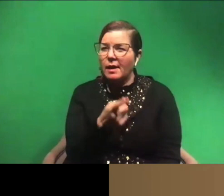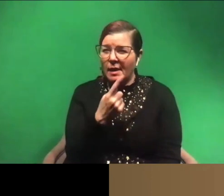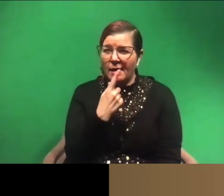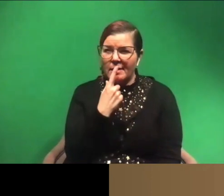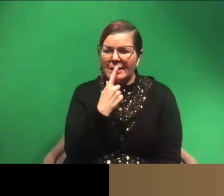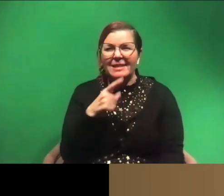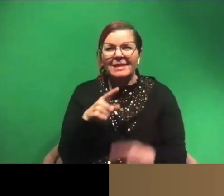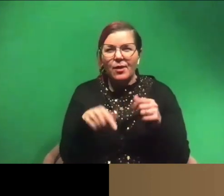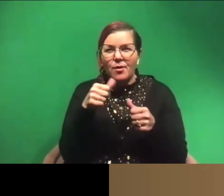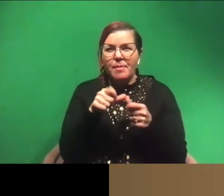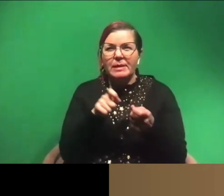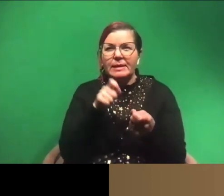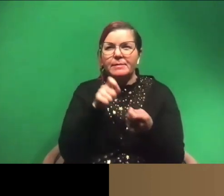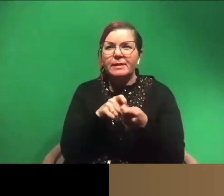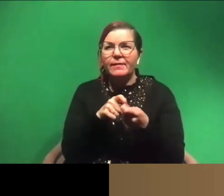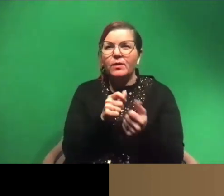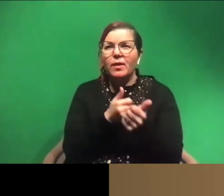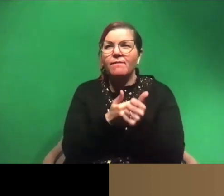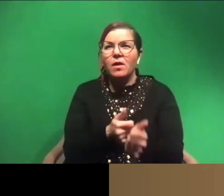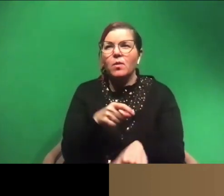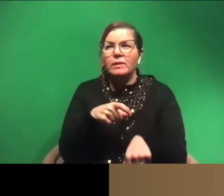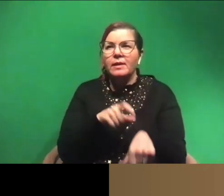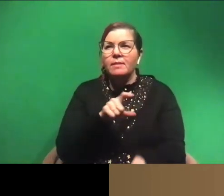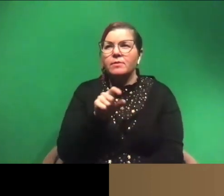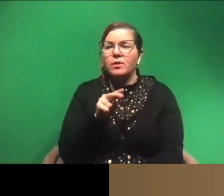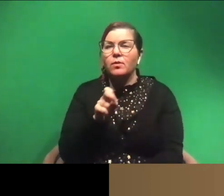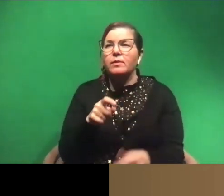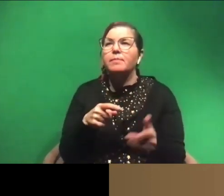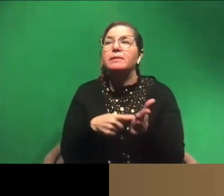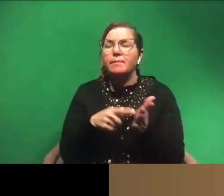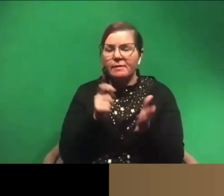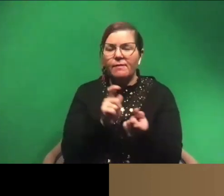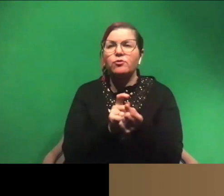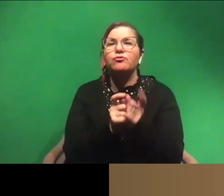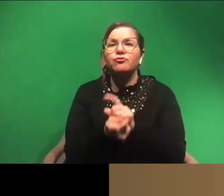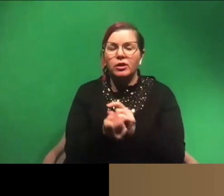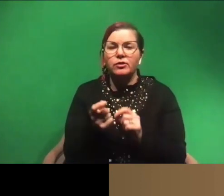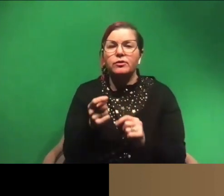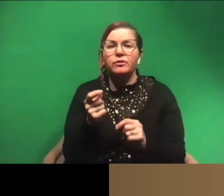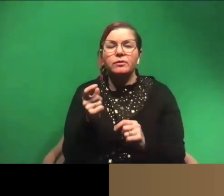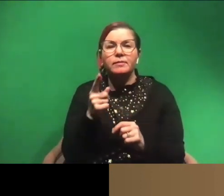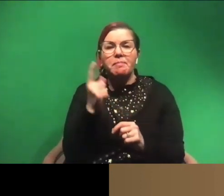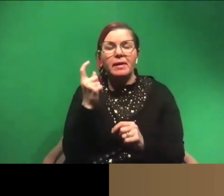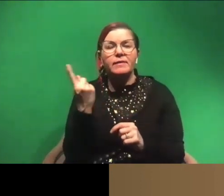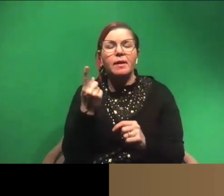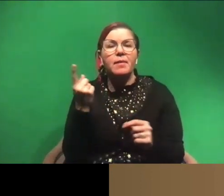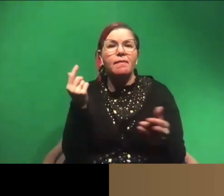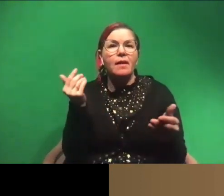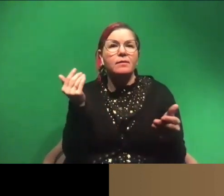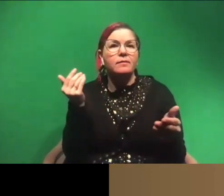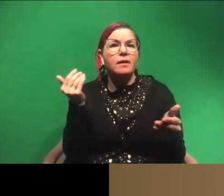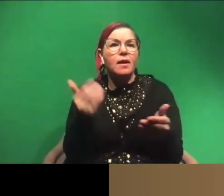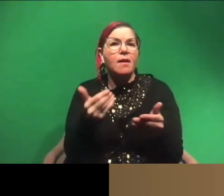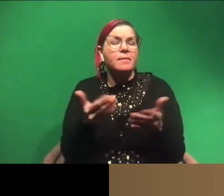I can't remember which time zone they're in, but sometimes they have to adjust their time zone because of something that's coming, and maybe there's going to